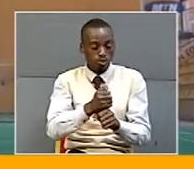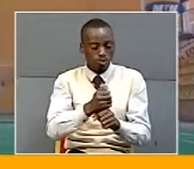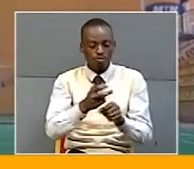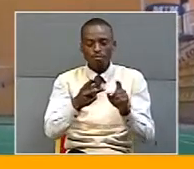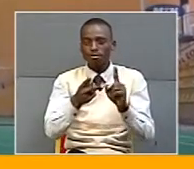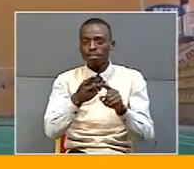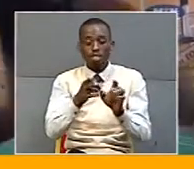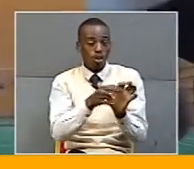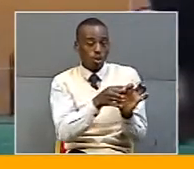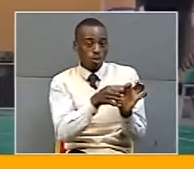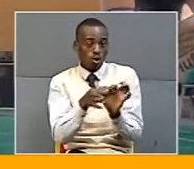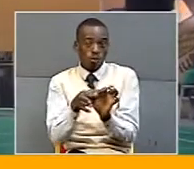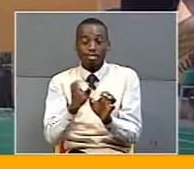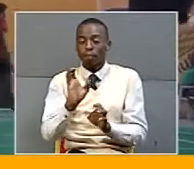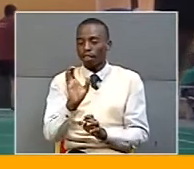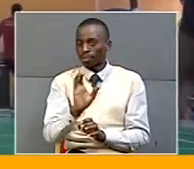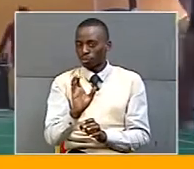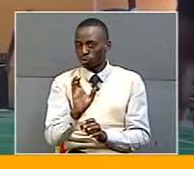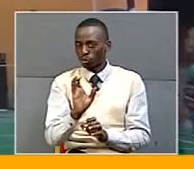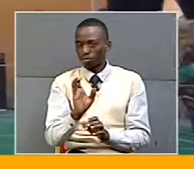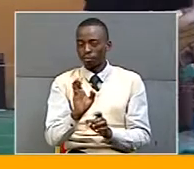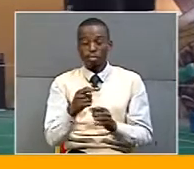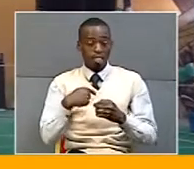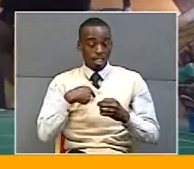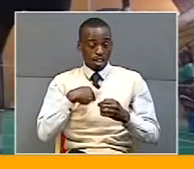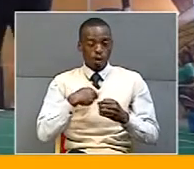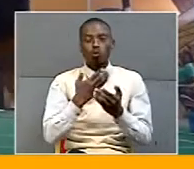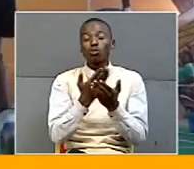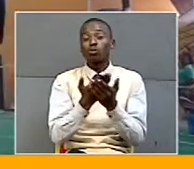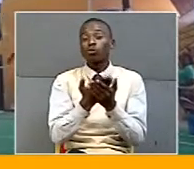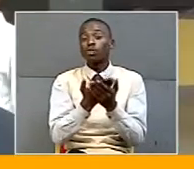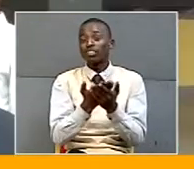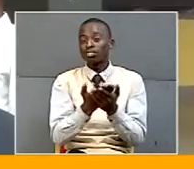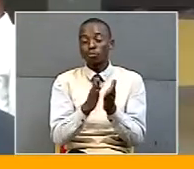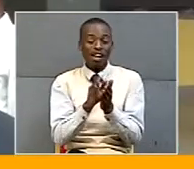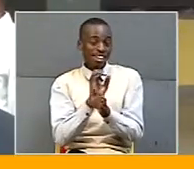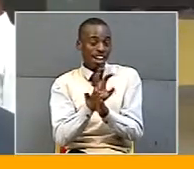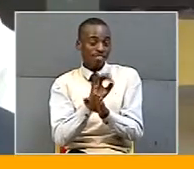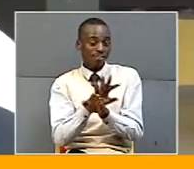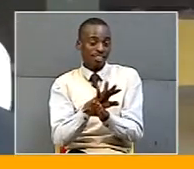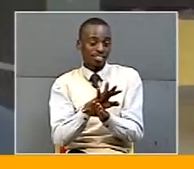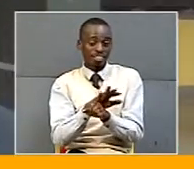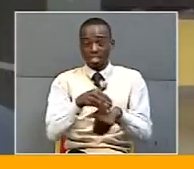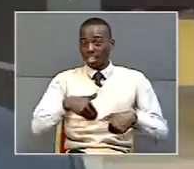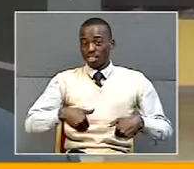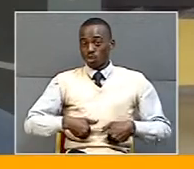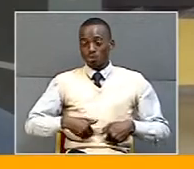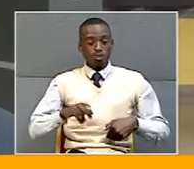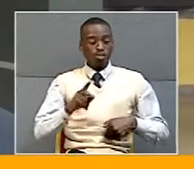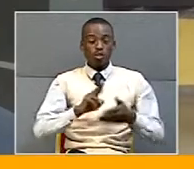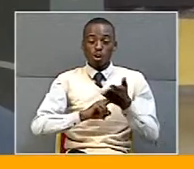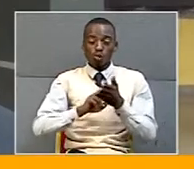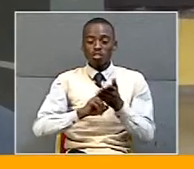in conjunction with Council. I was urging and advising the players to take this sport